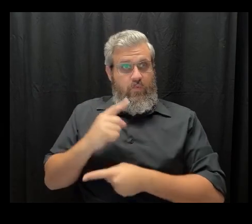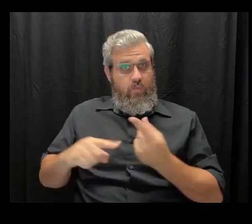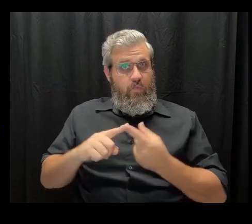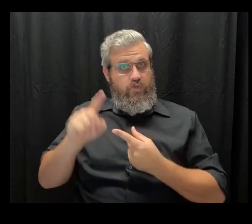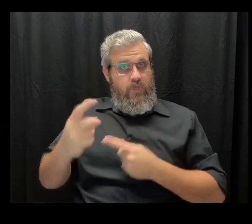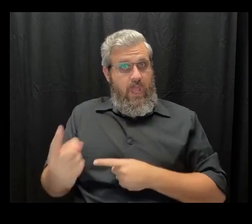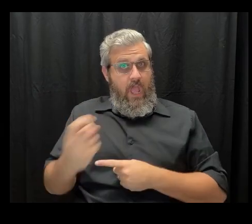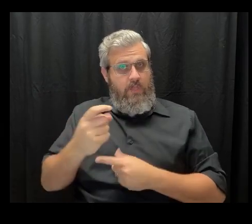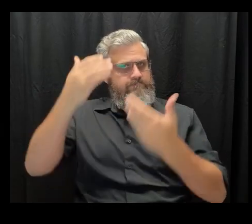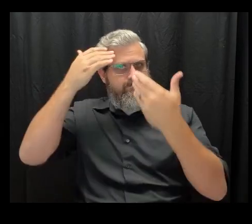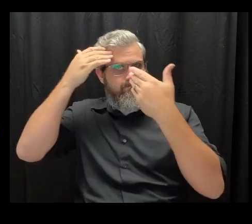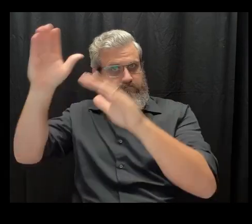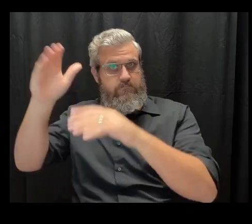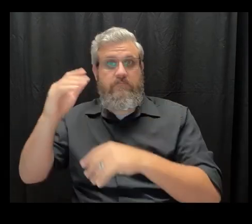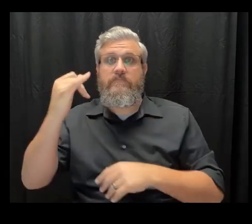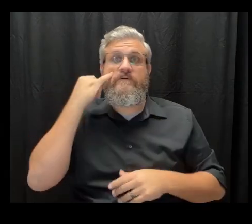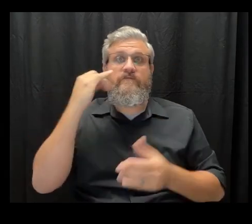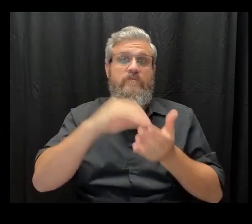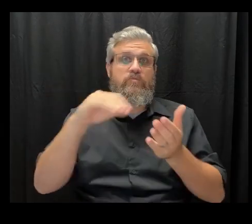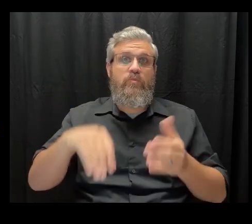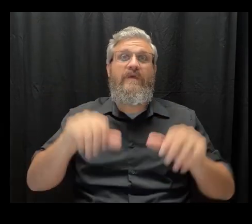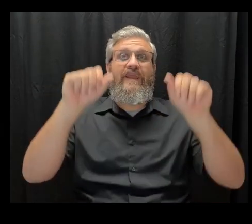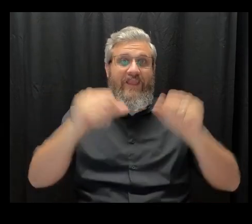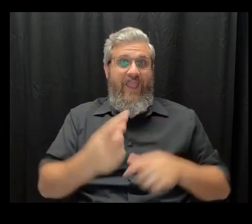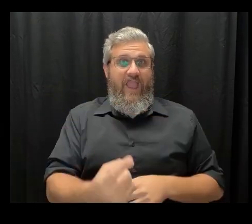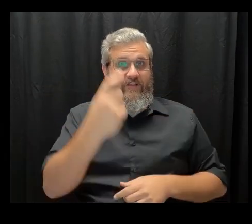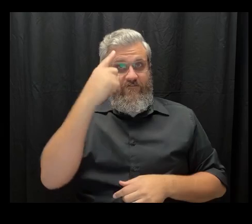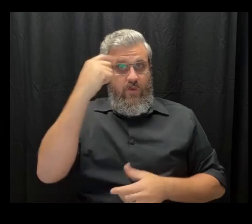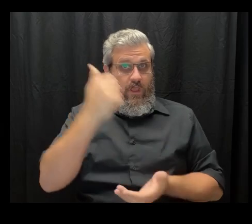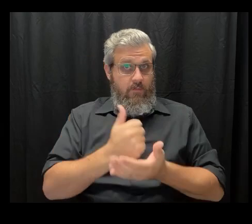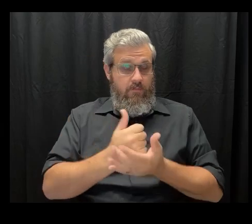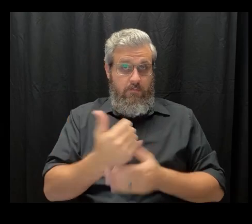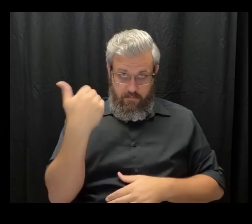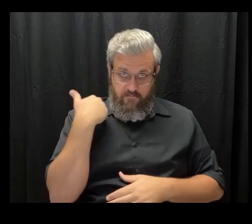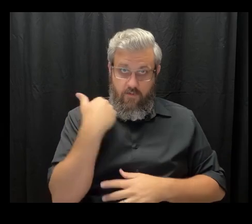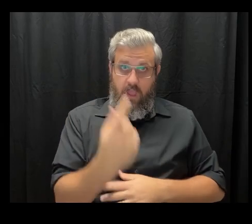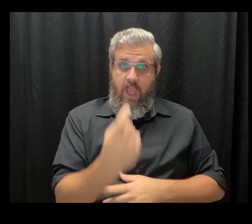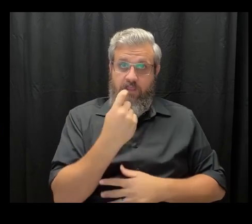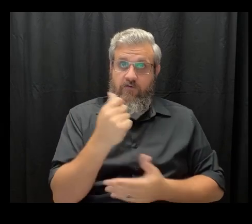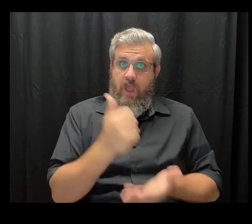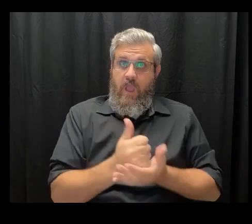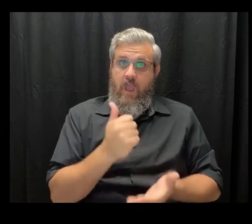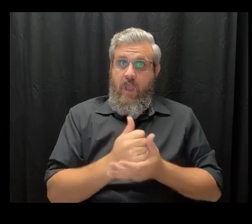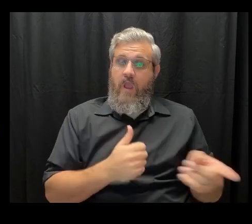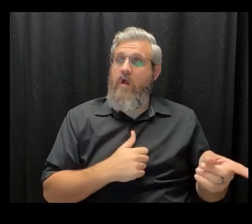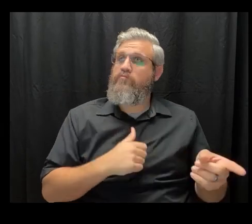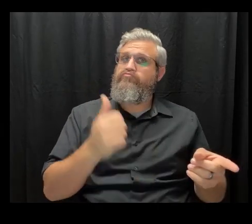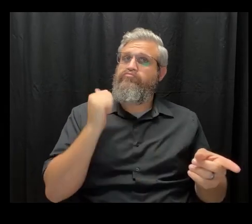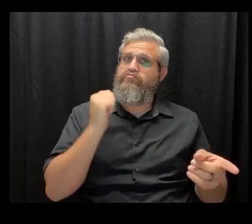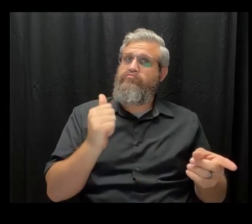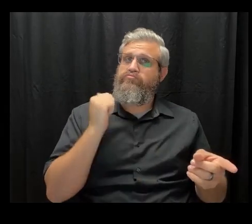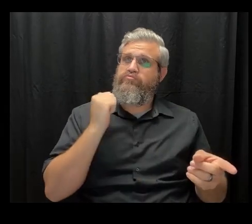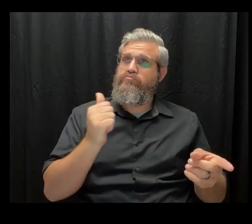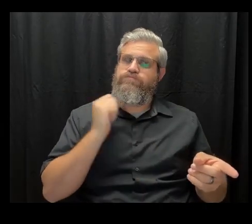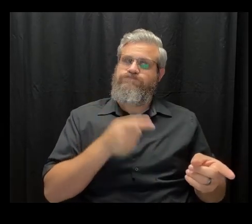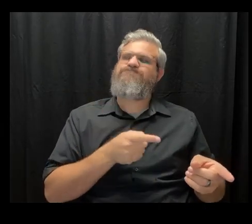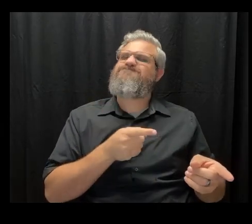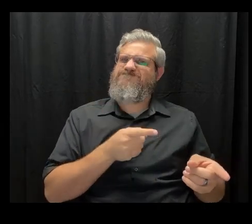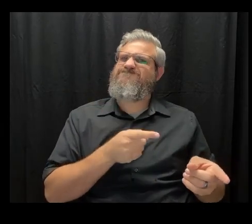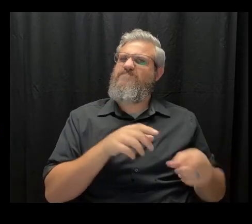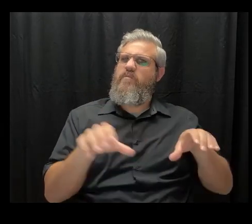help and has done it before, but engages in refusal behaviors instead, that may be a performance deficit. In